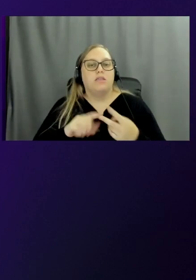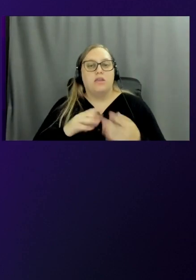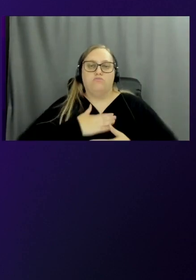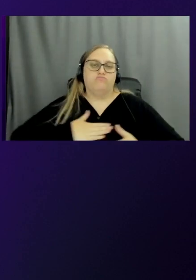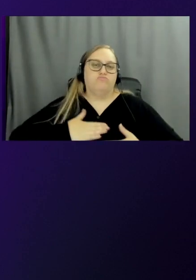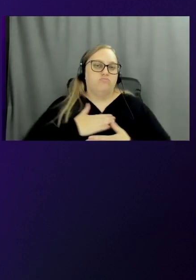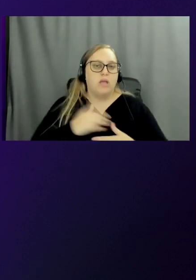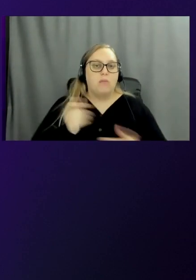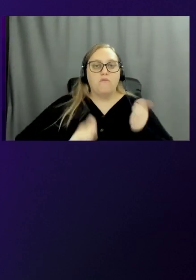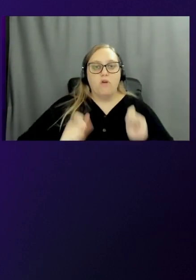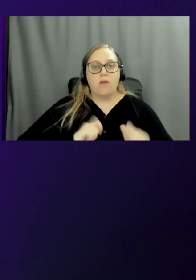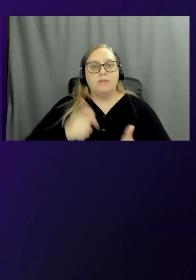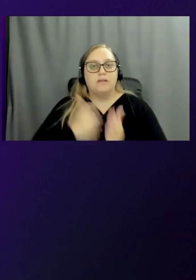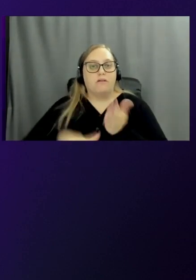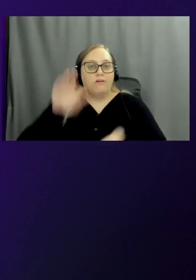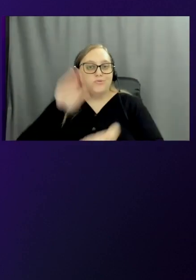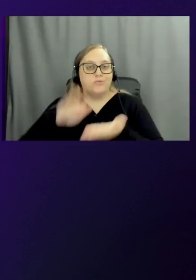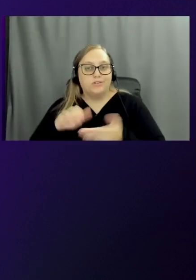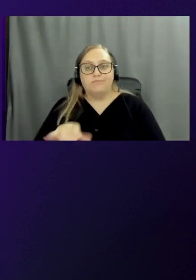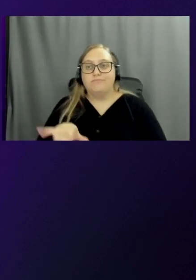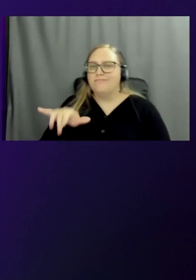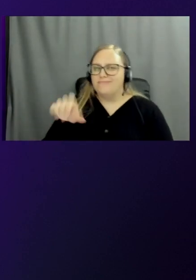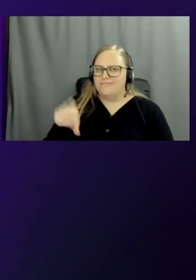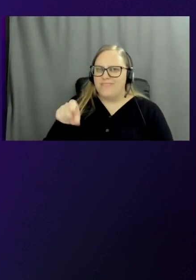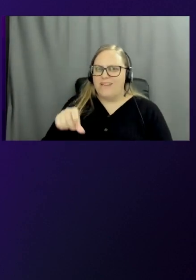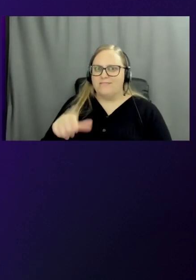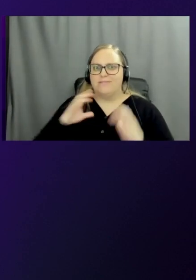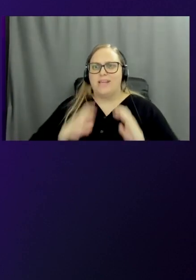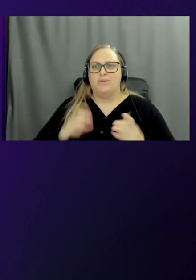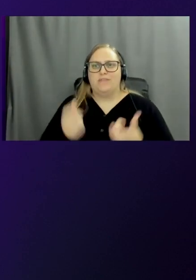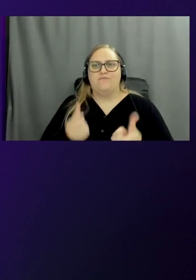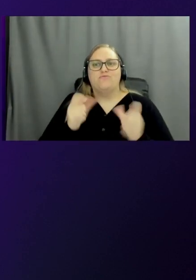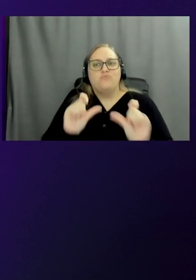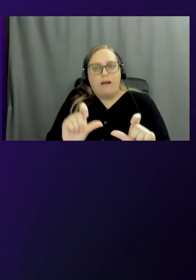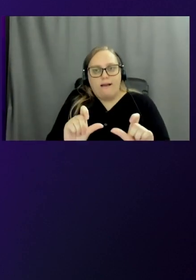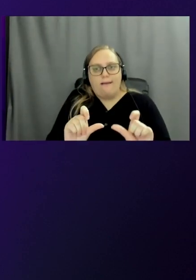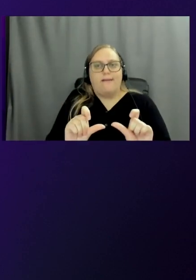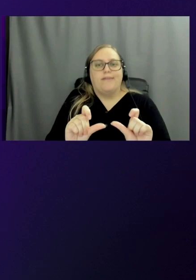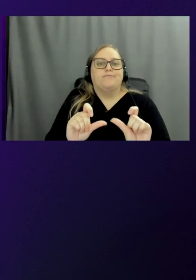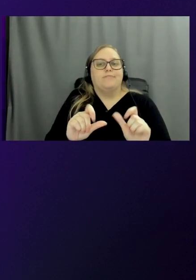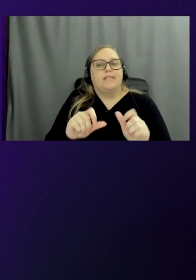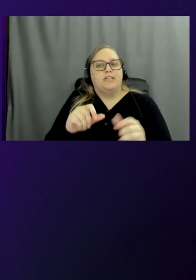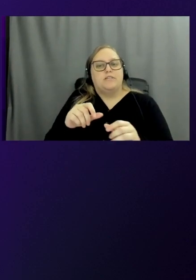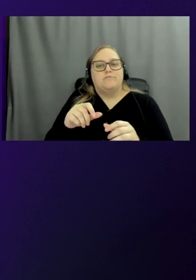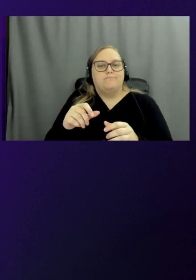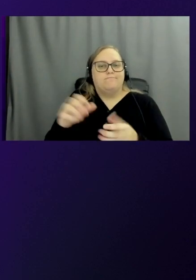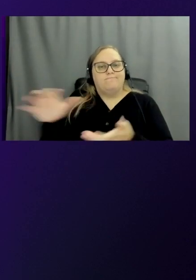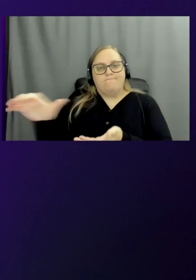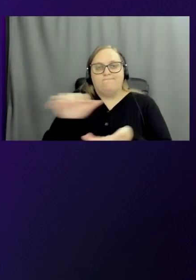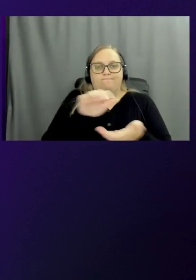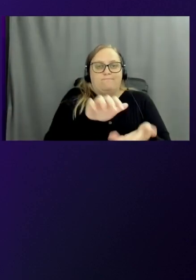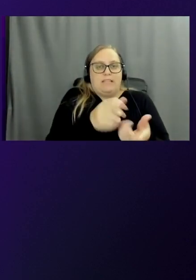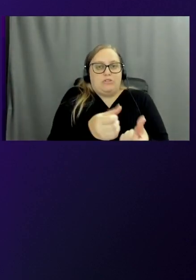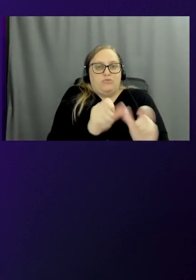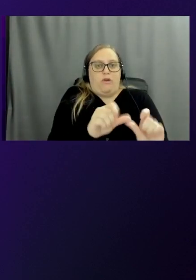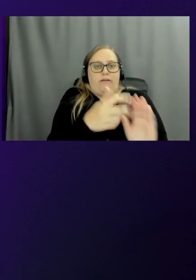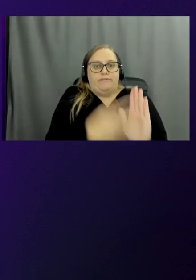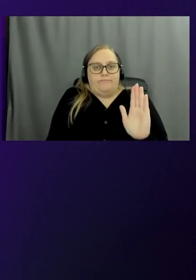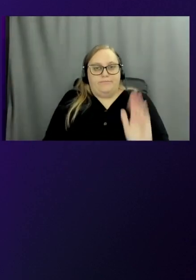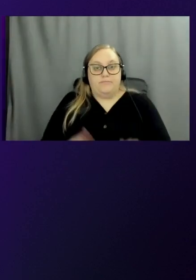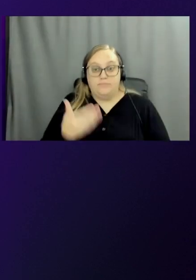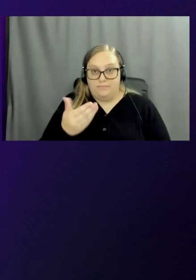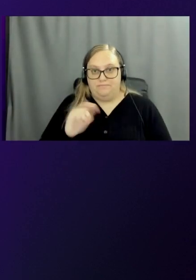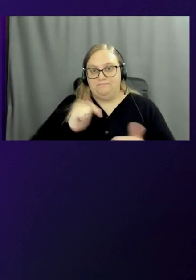reduction. Yeah, I think customers just have to try. Take one engineer, take a workload, and just try. So are customers sometimes worried about whether